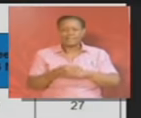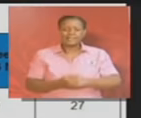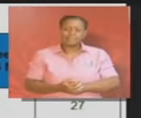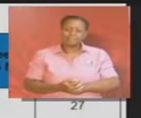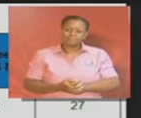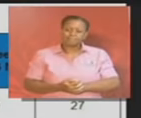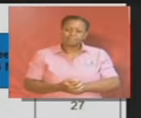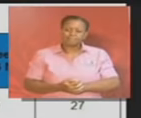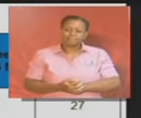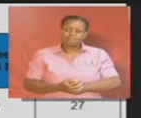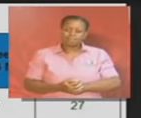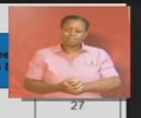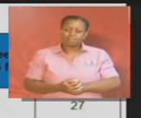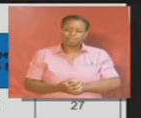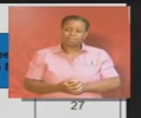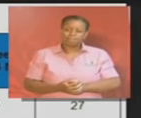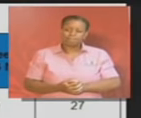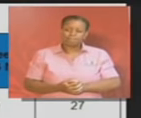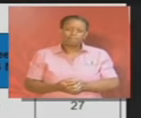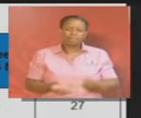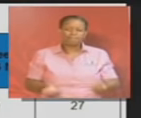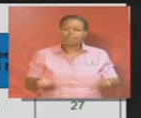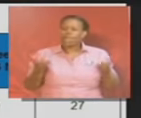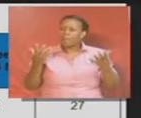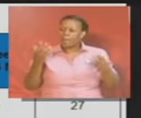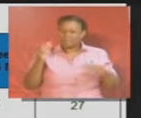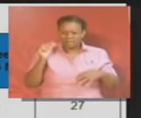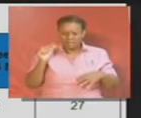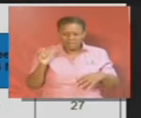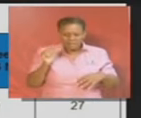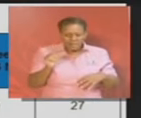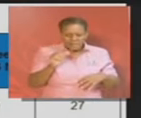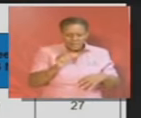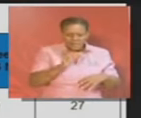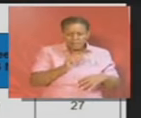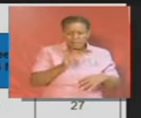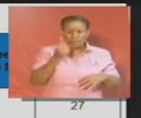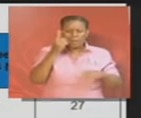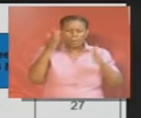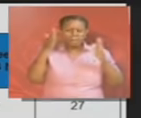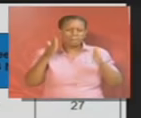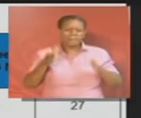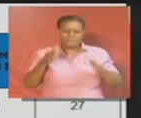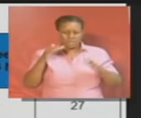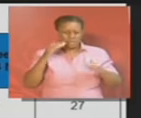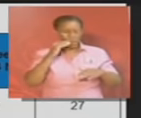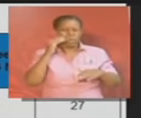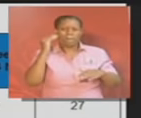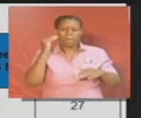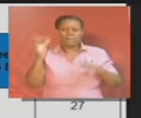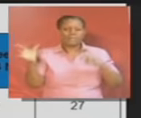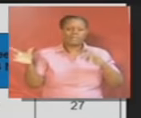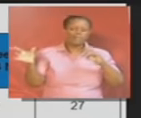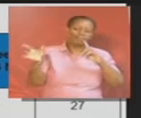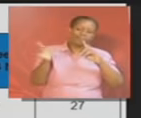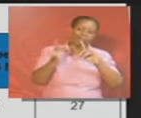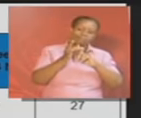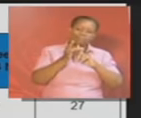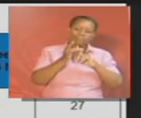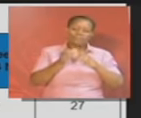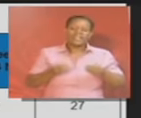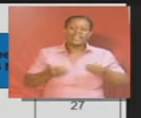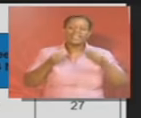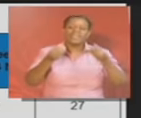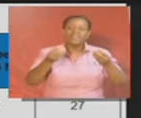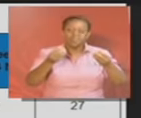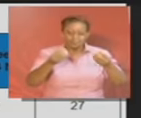the same home or the same address, so these are cases where at least one person in the home would have been linked to another person in the home, during